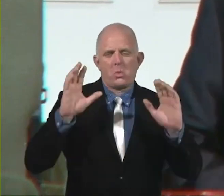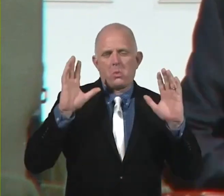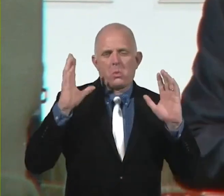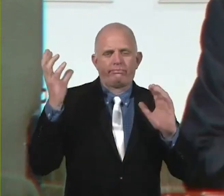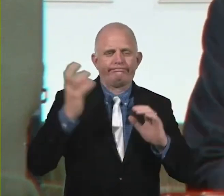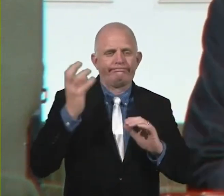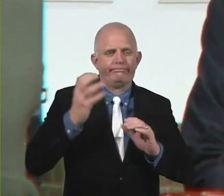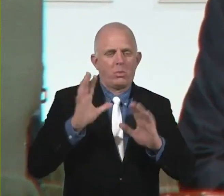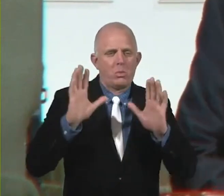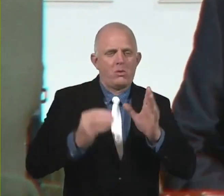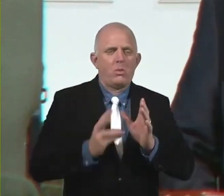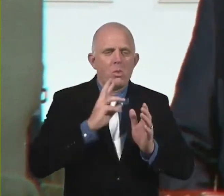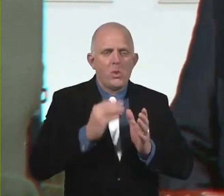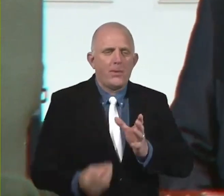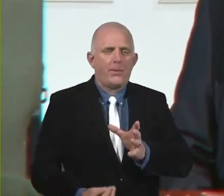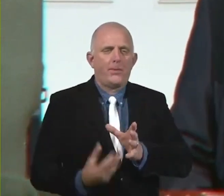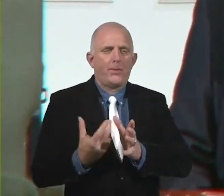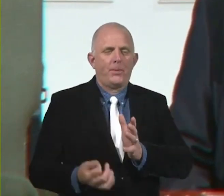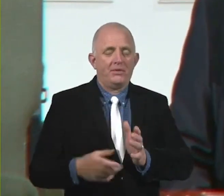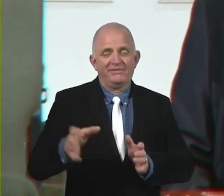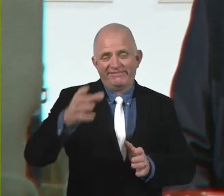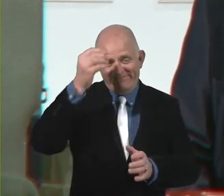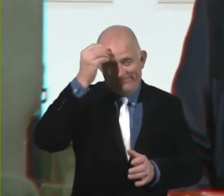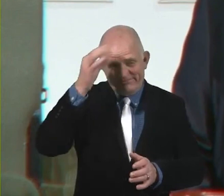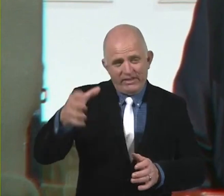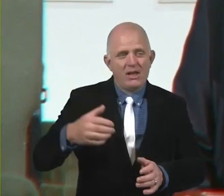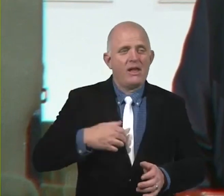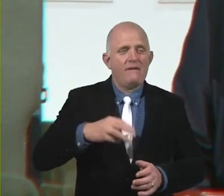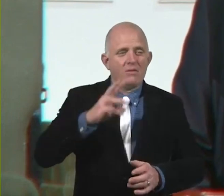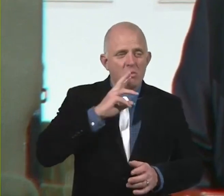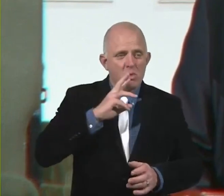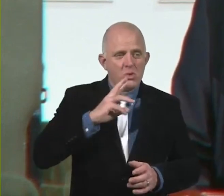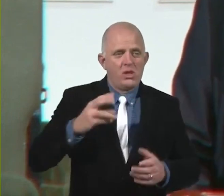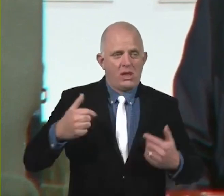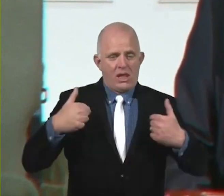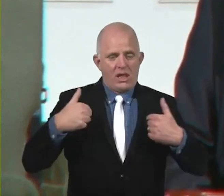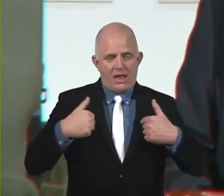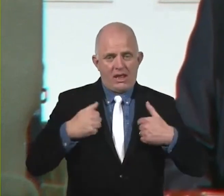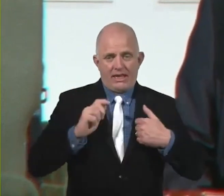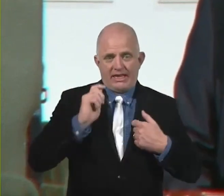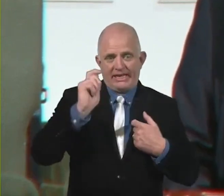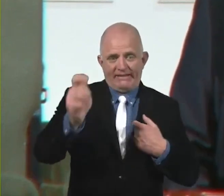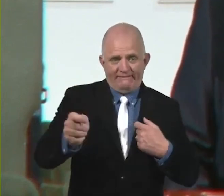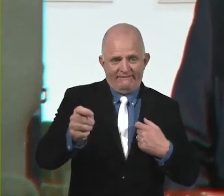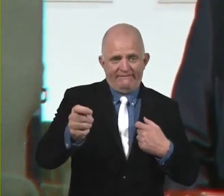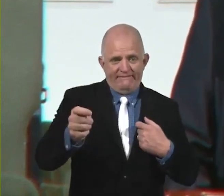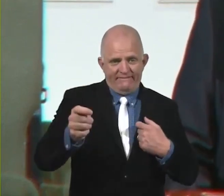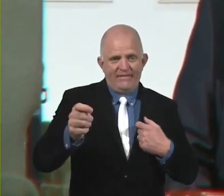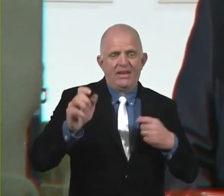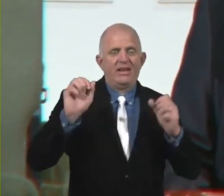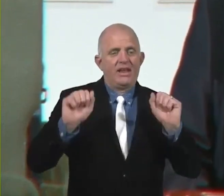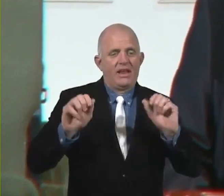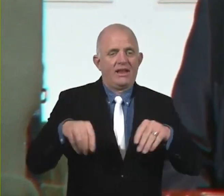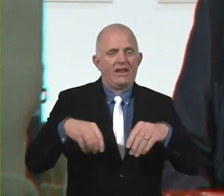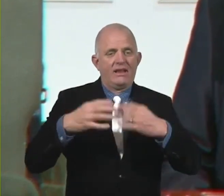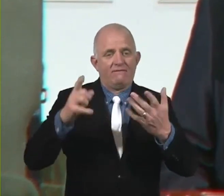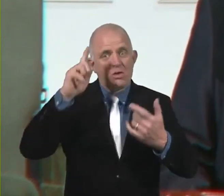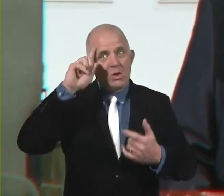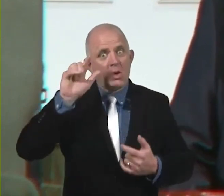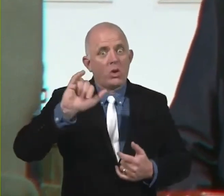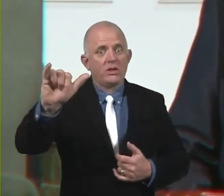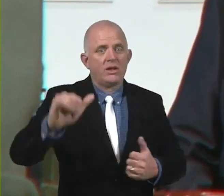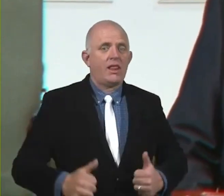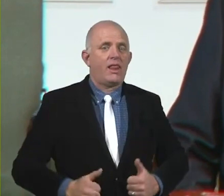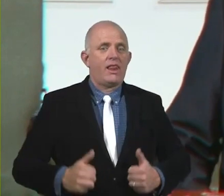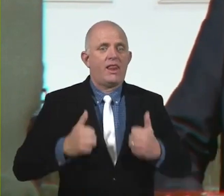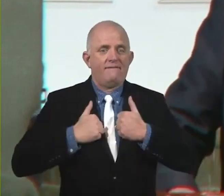up. But I want you to know there's a water that I give that will give you everlasting life.